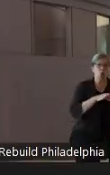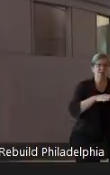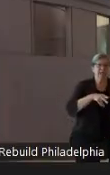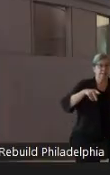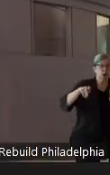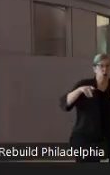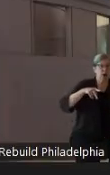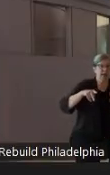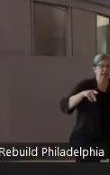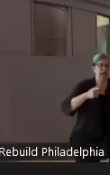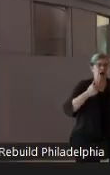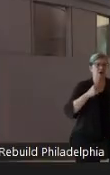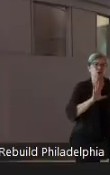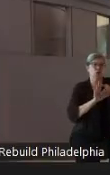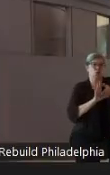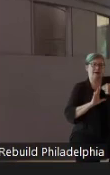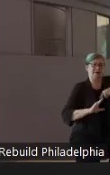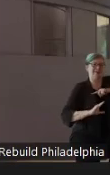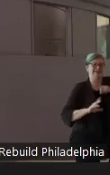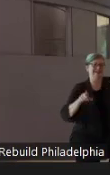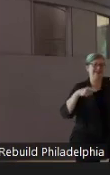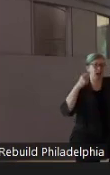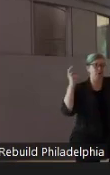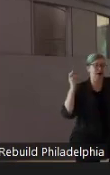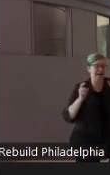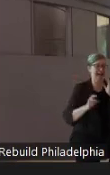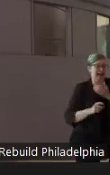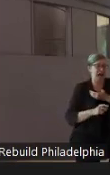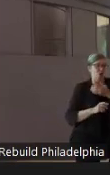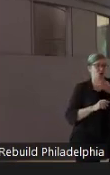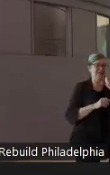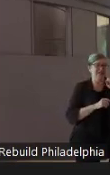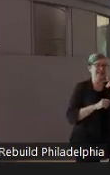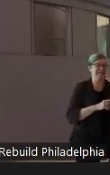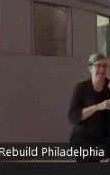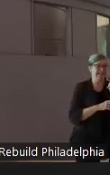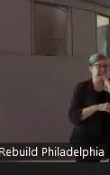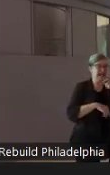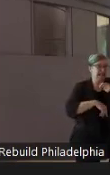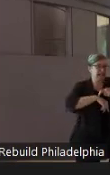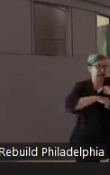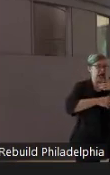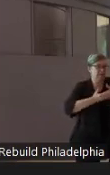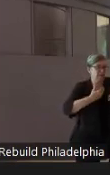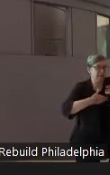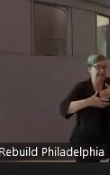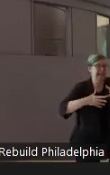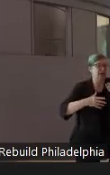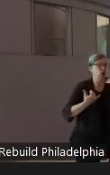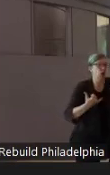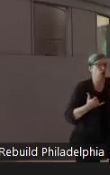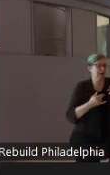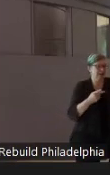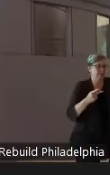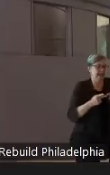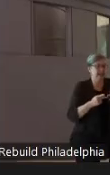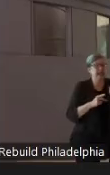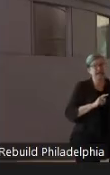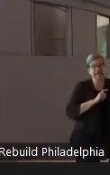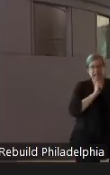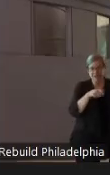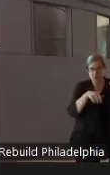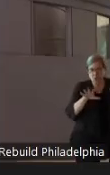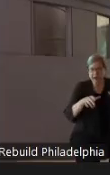party. Come join us in celebrating our season and time spent in our current space.